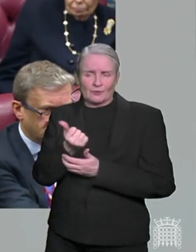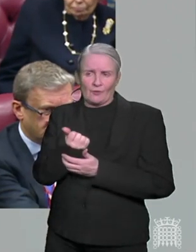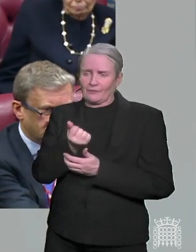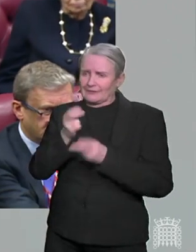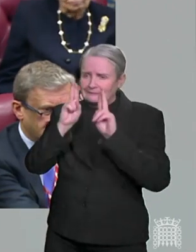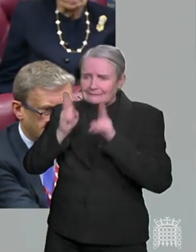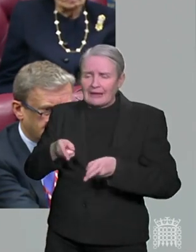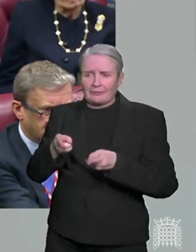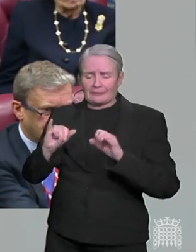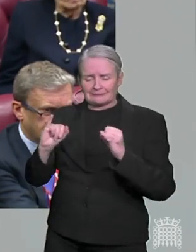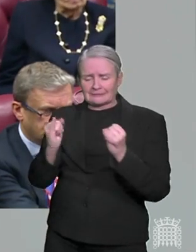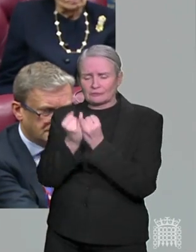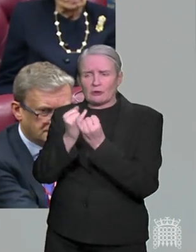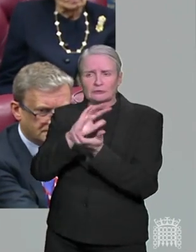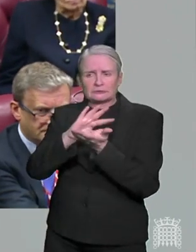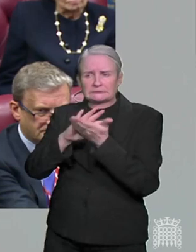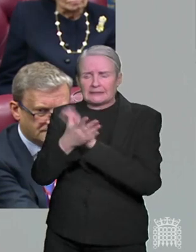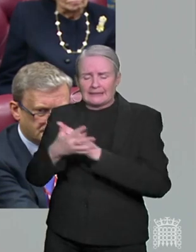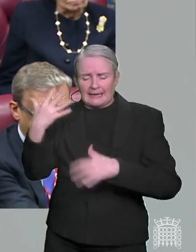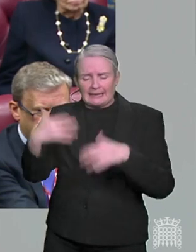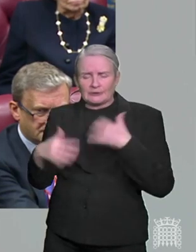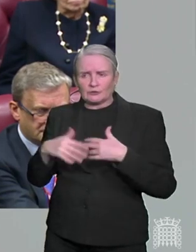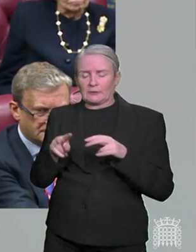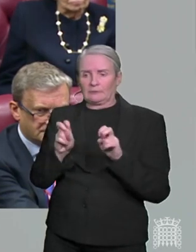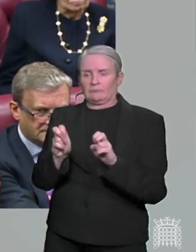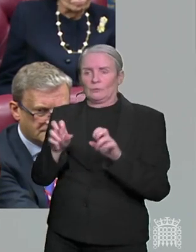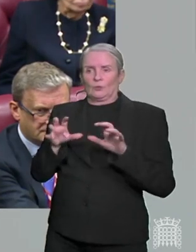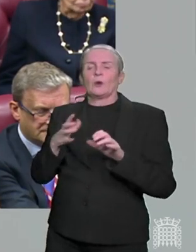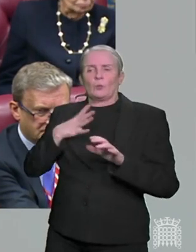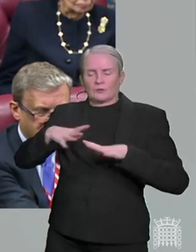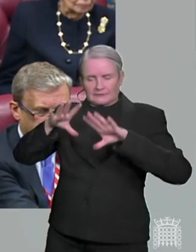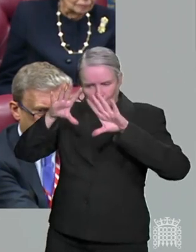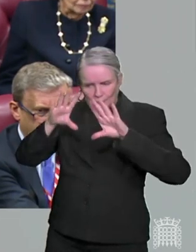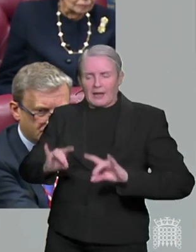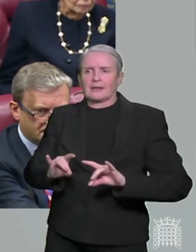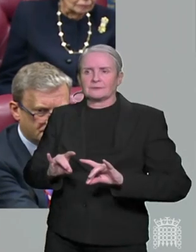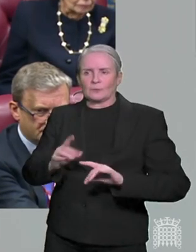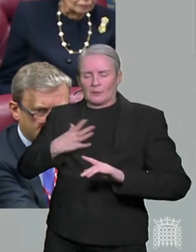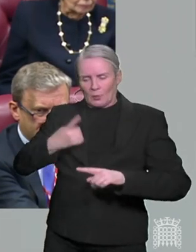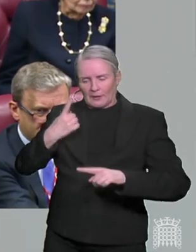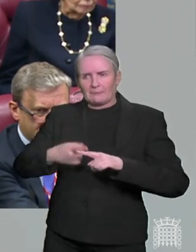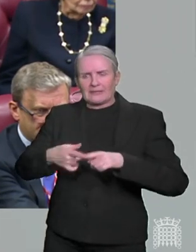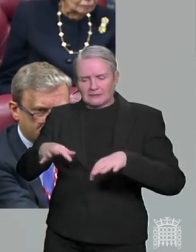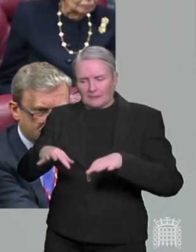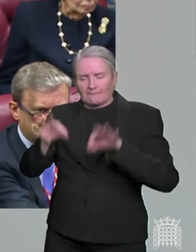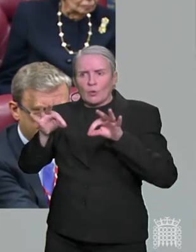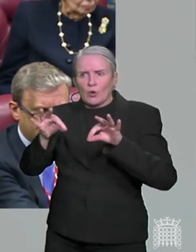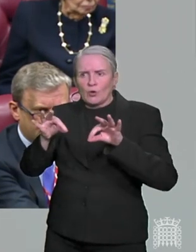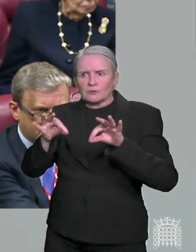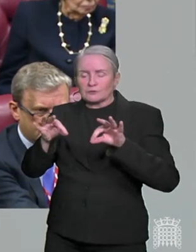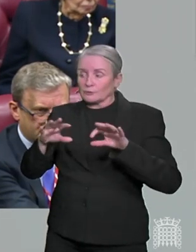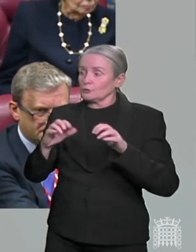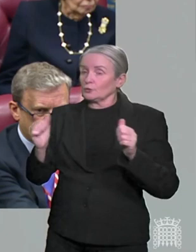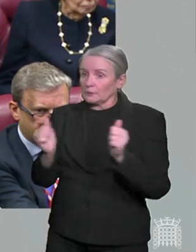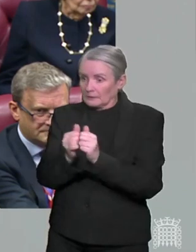and people want to bring that to an end, as do I, which is why we've made this proposal for the immediate pause, moving to the ceasefire, with the 5 conditions